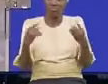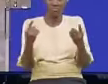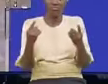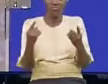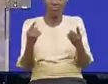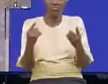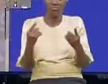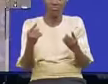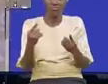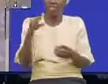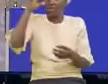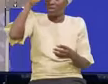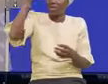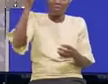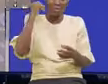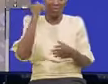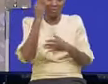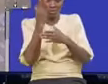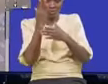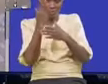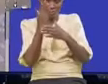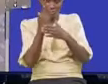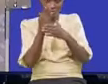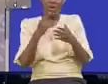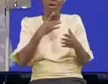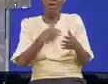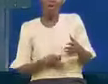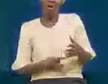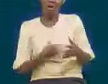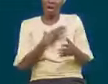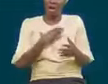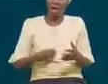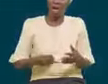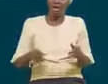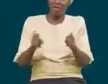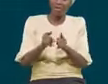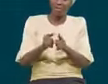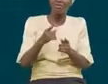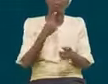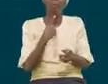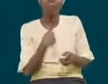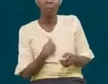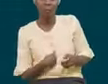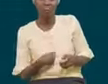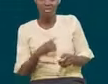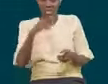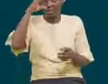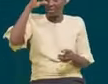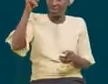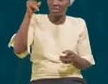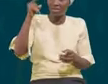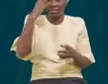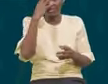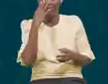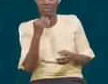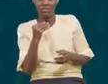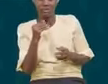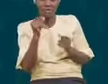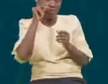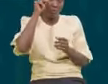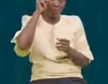nu von ko me le nti o. E do wi lo. Chikohawi Edoalo.